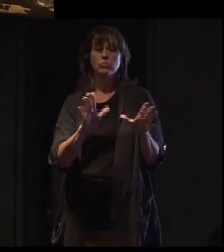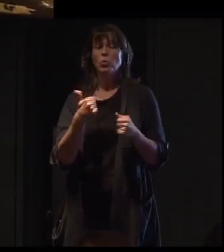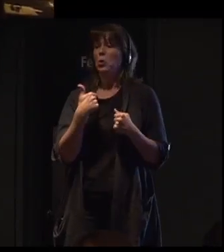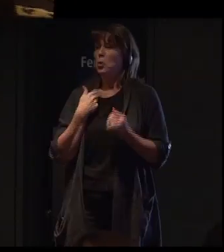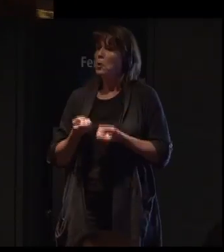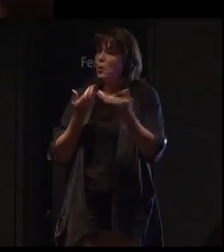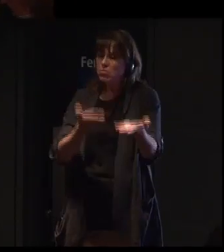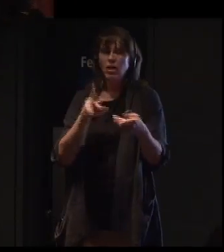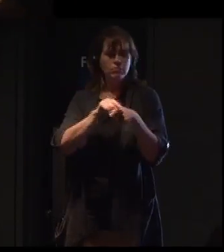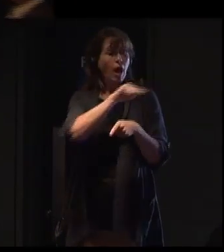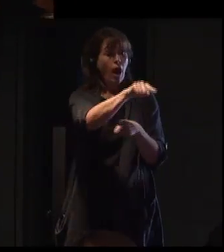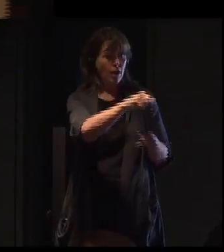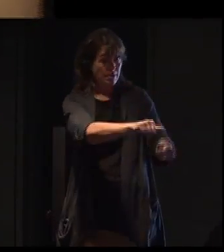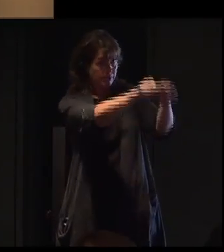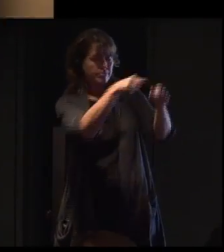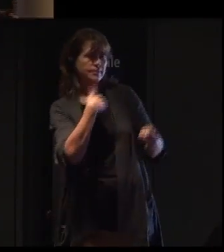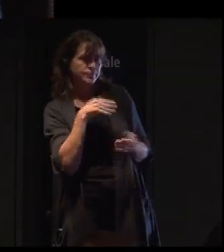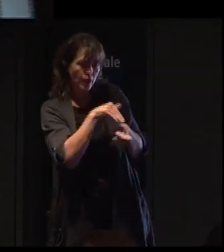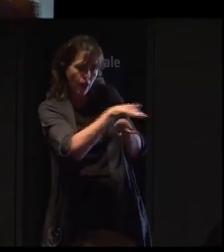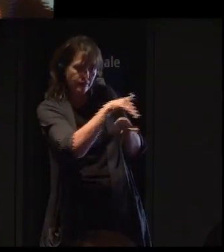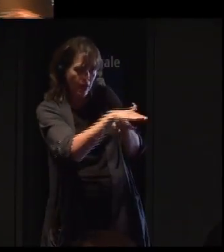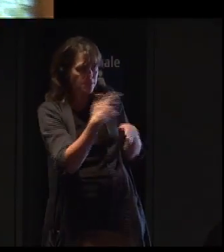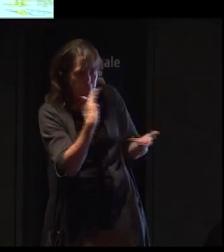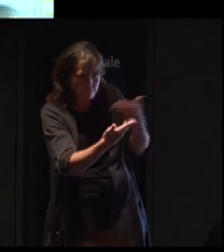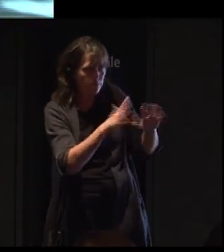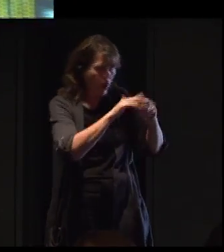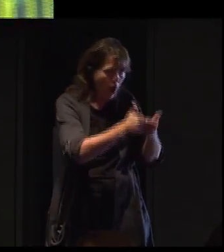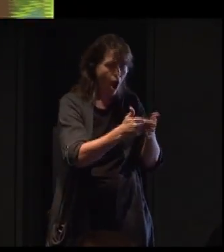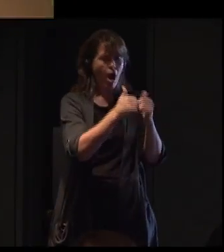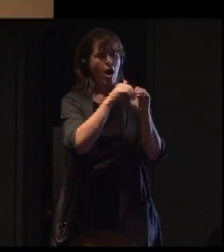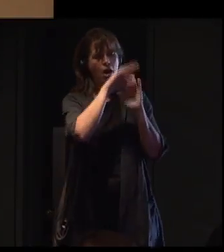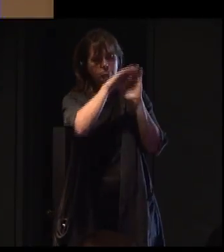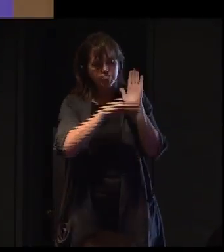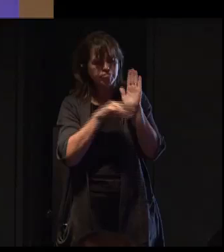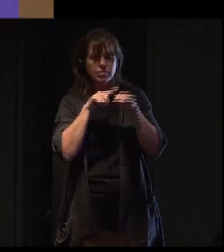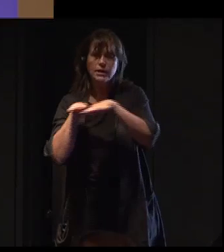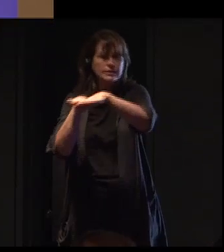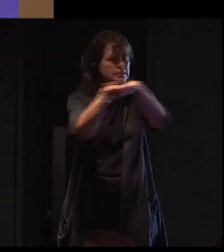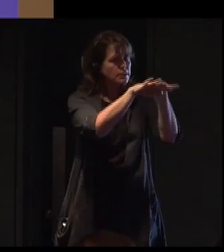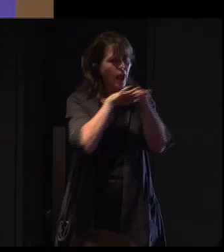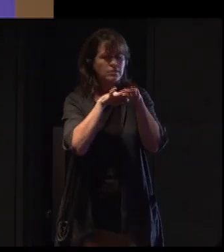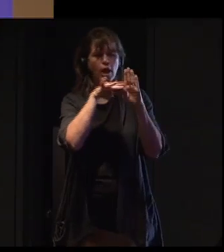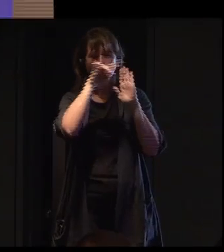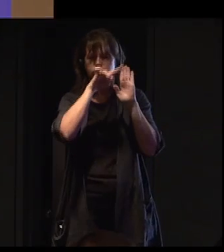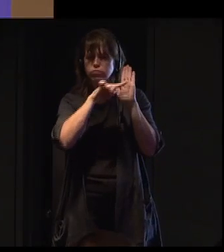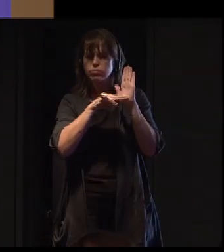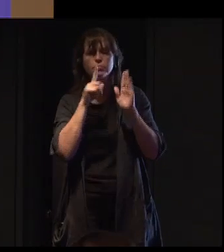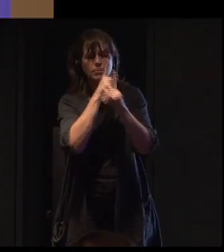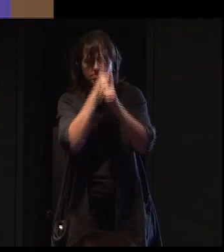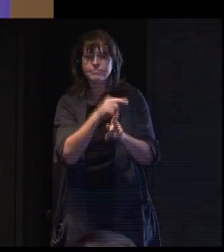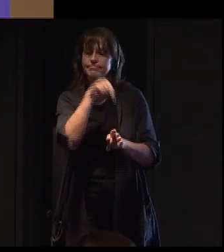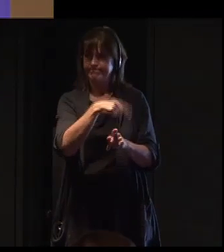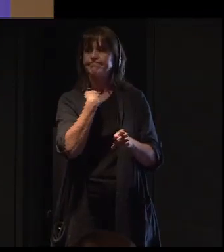provide advice and assistance to UEFA in developing standards, regulations and good practice. We also provide workshop and